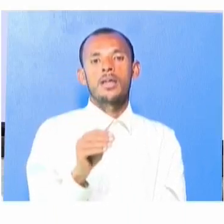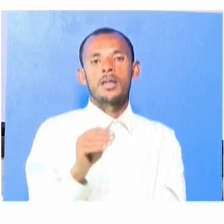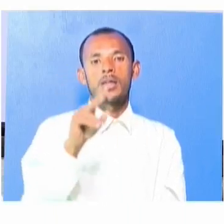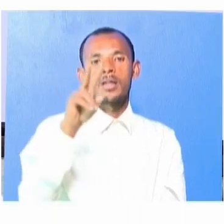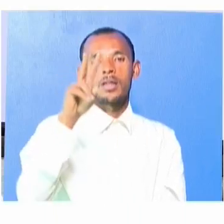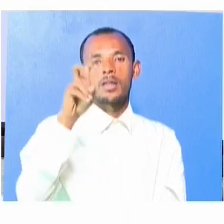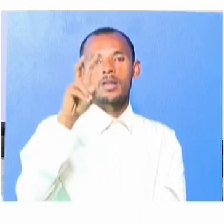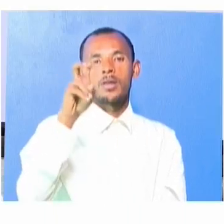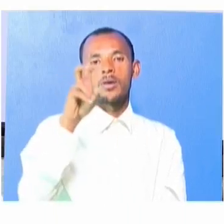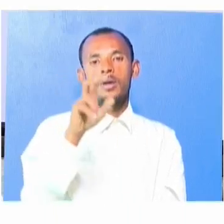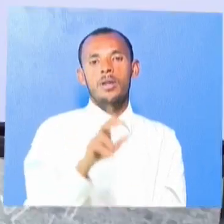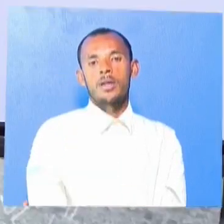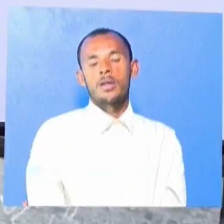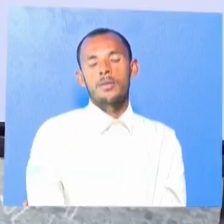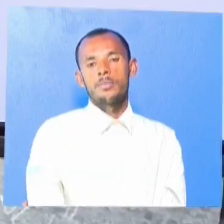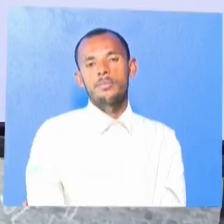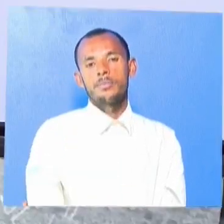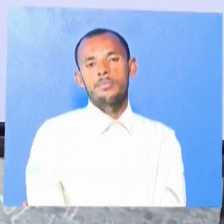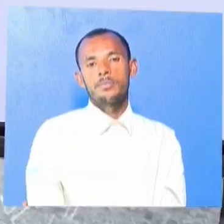Okay.